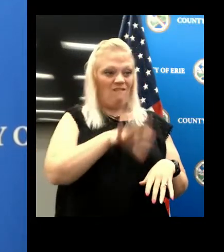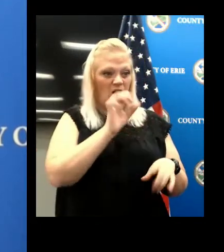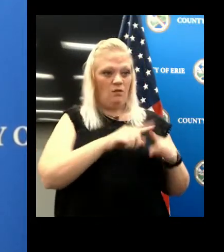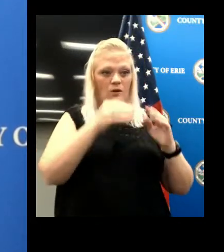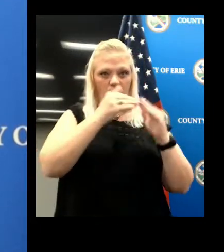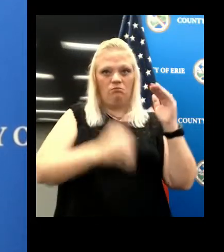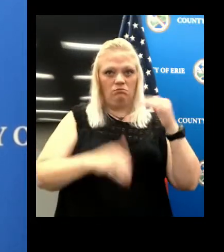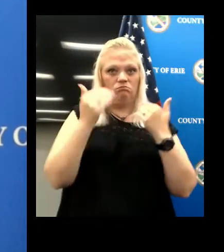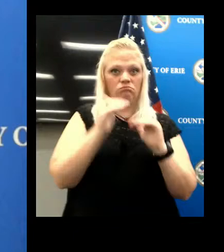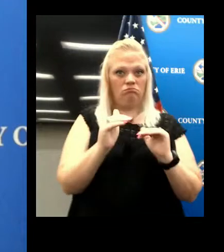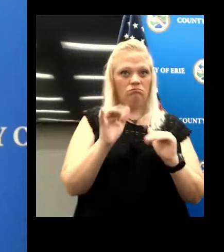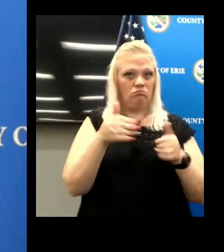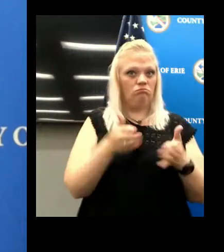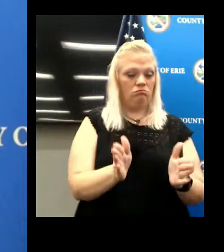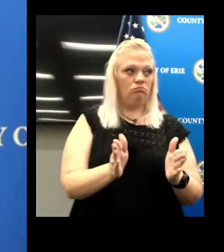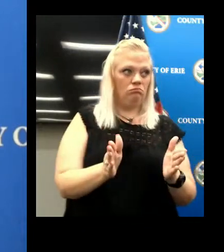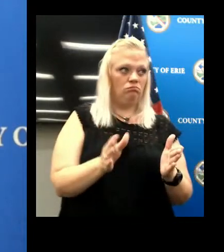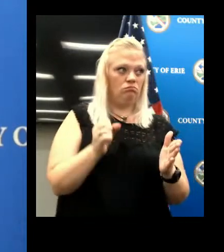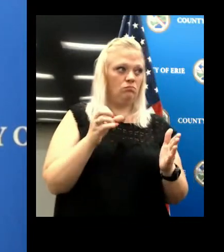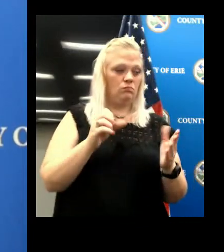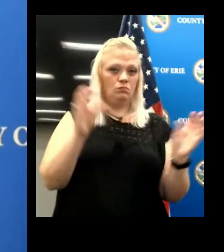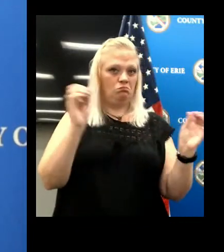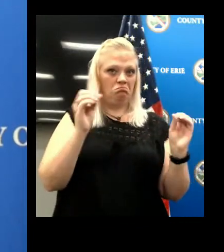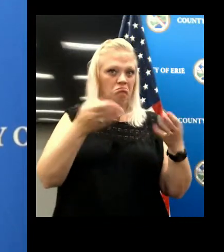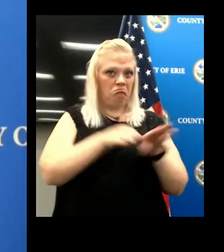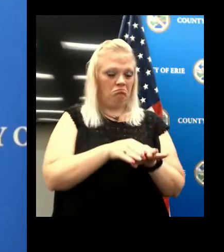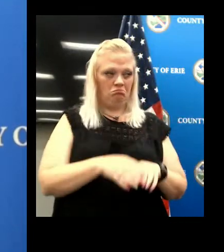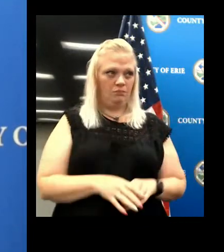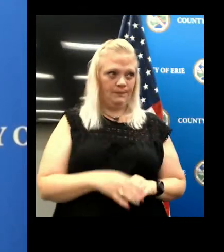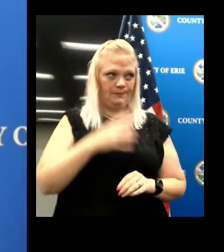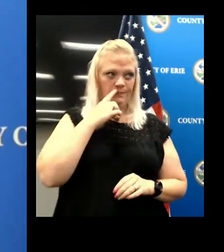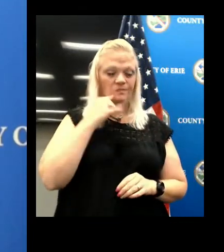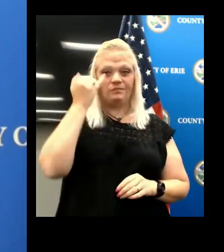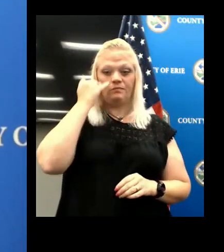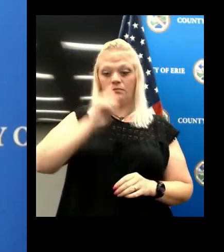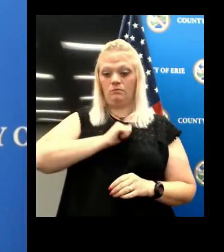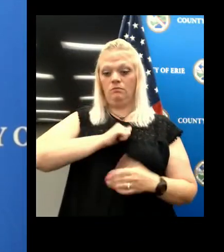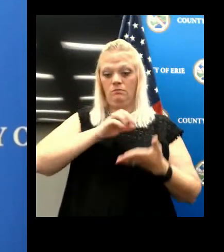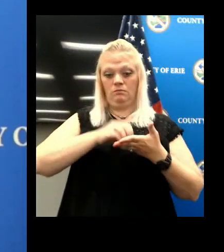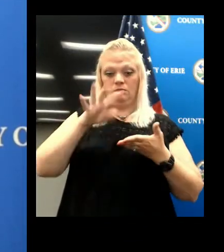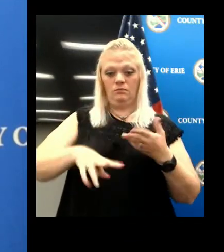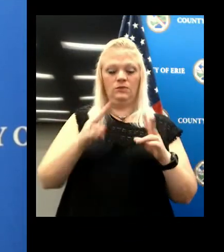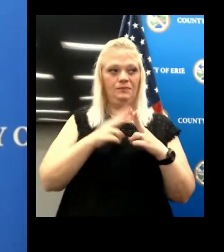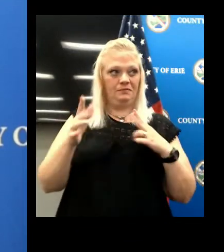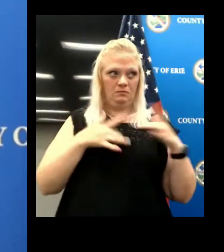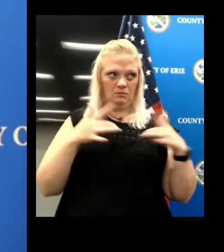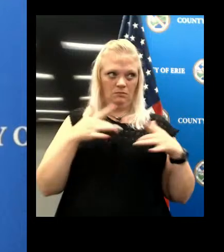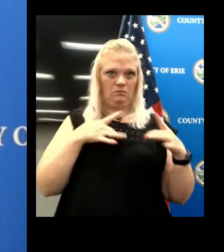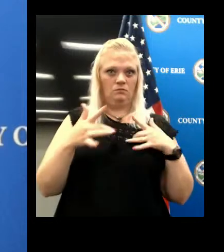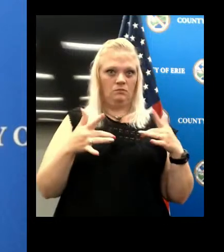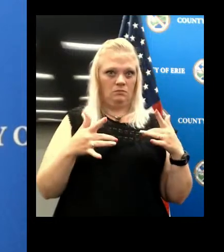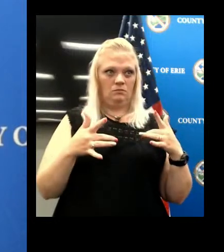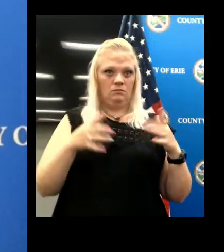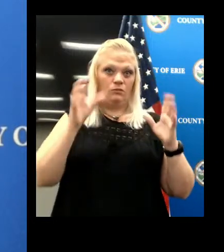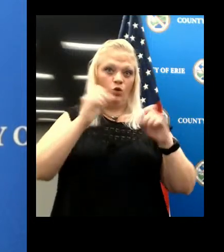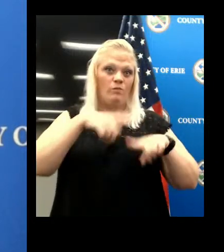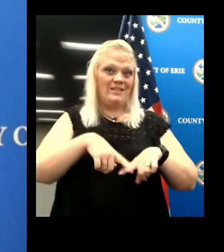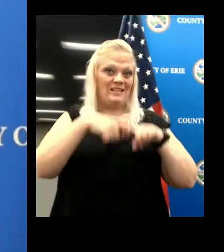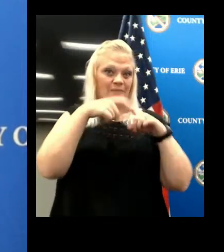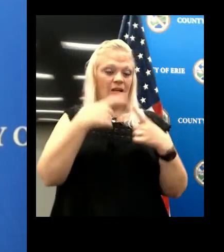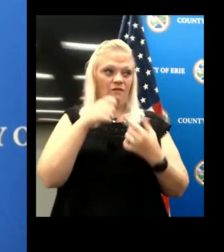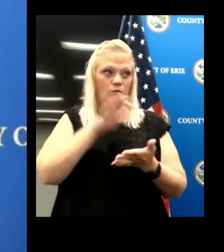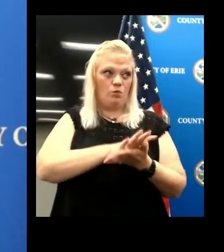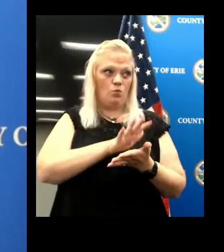below the limit that's allowable, so they weren't shut down. If I was a student, I'd be very concerned. I think you could be suspended from